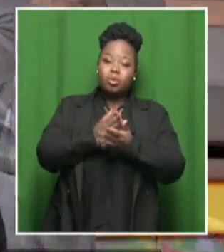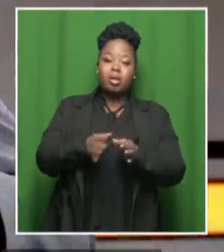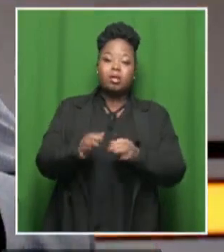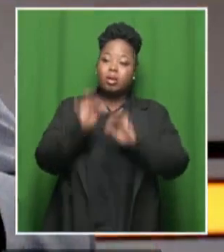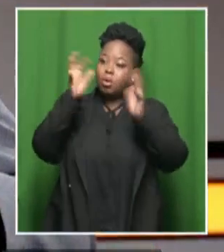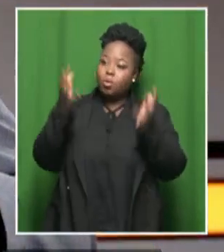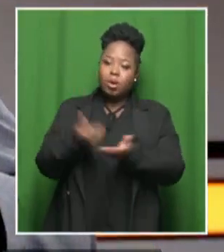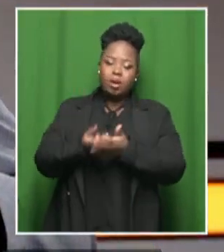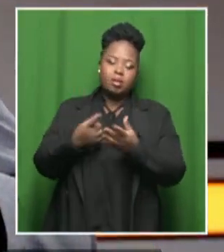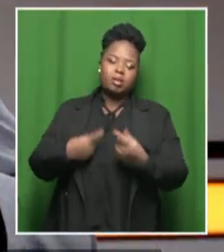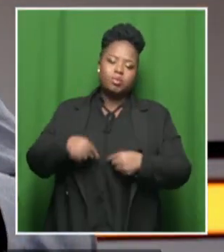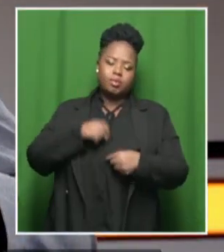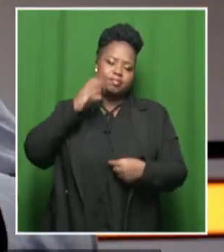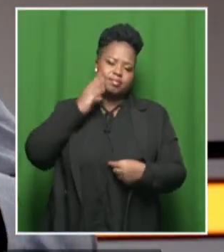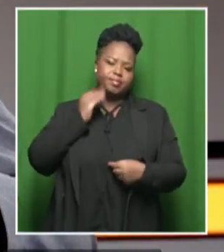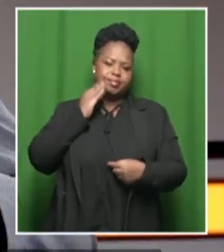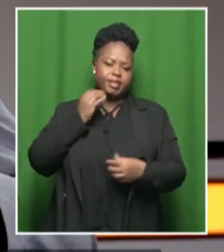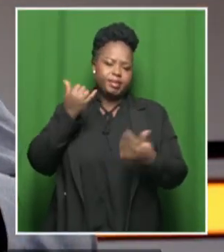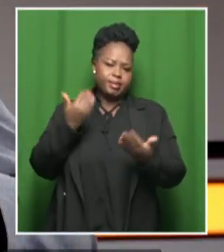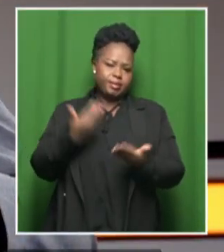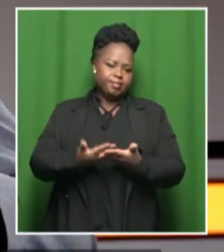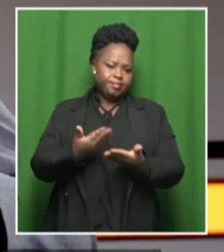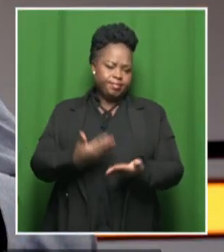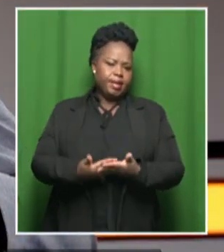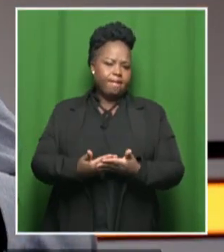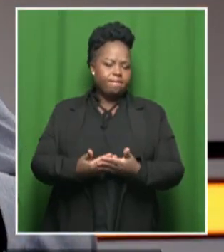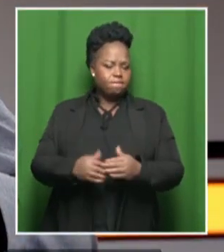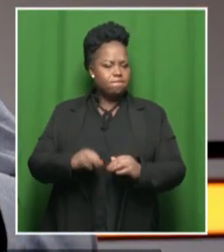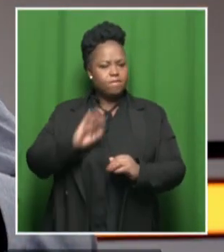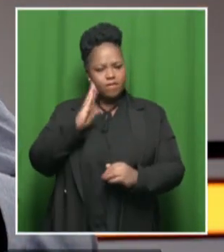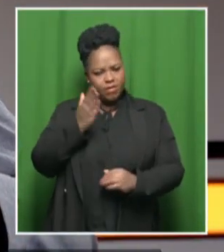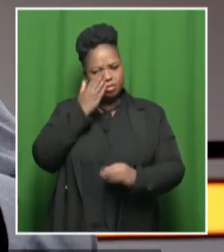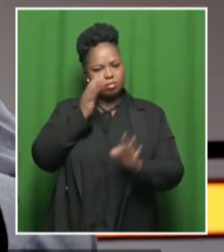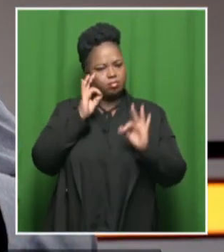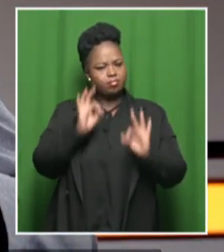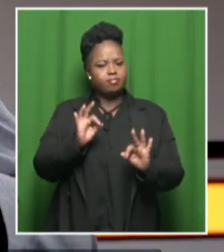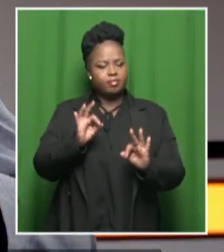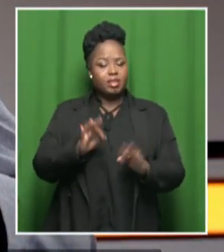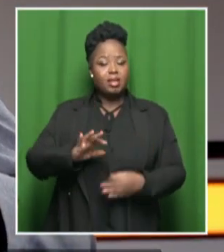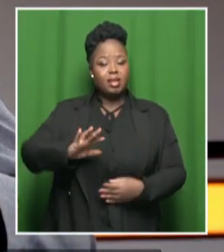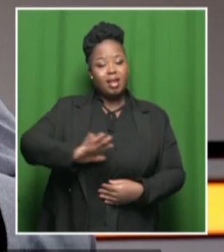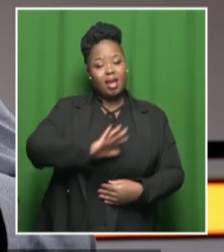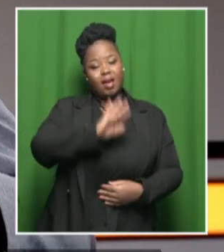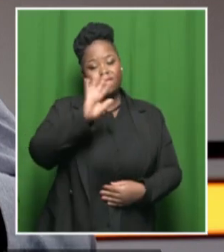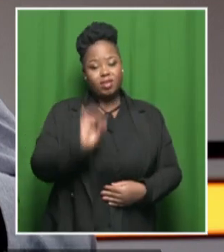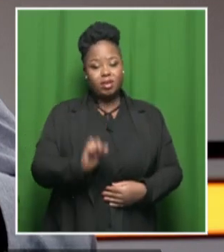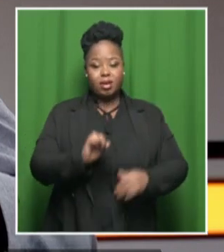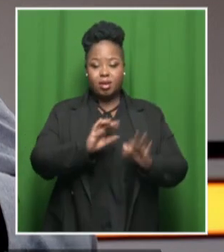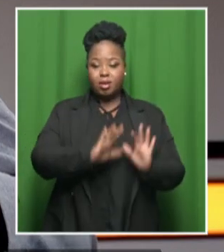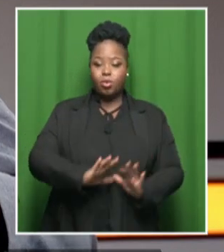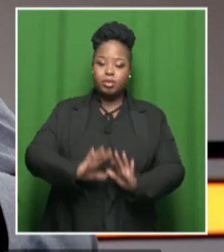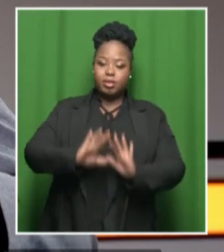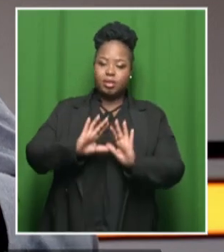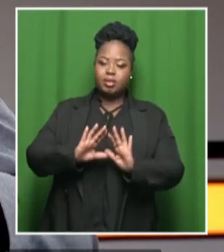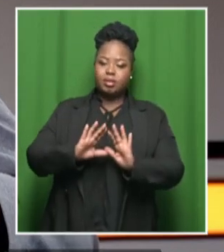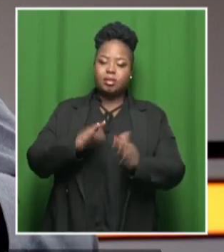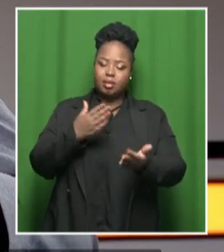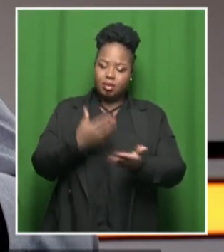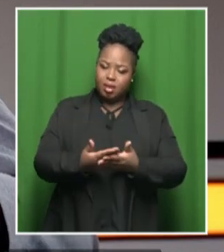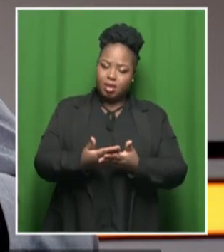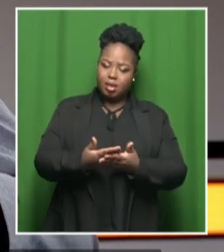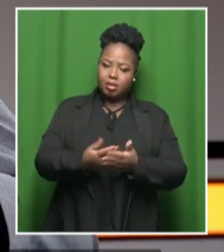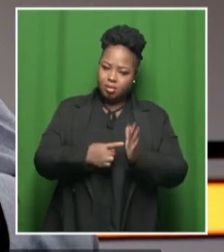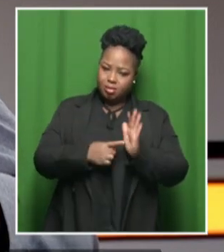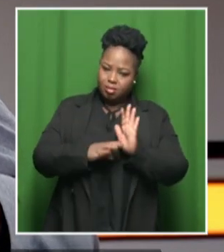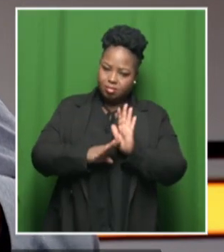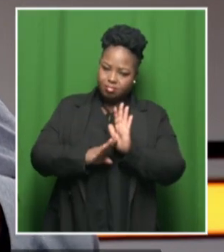to put Africa on the world scene as a progressive